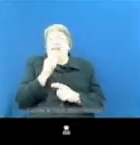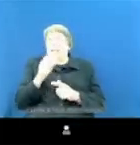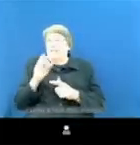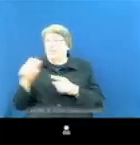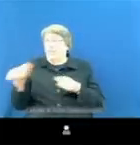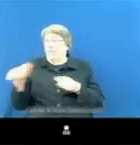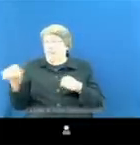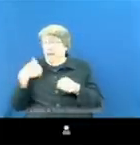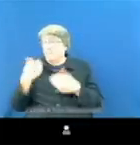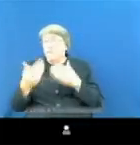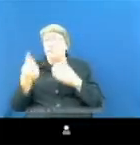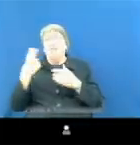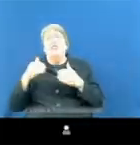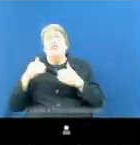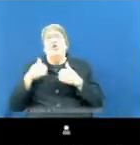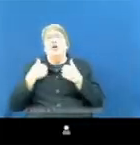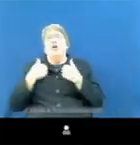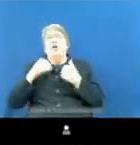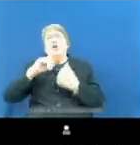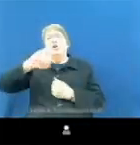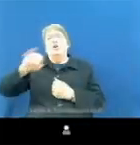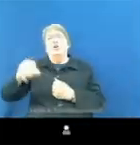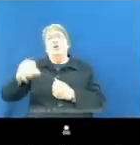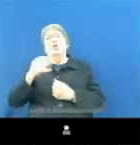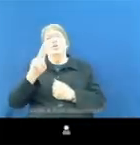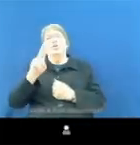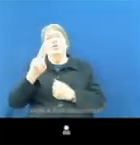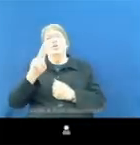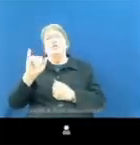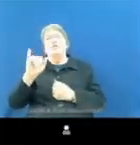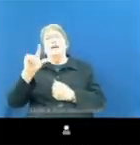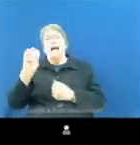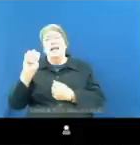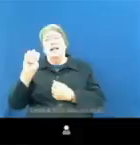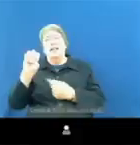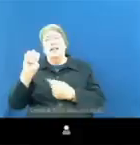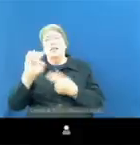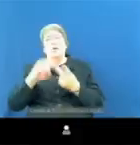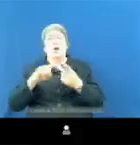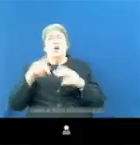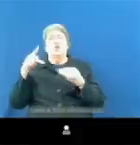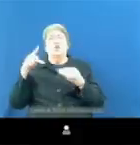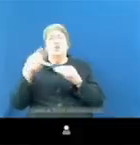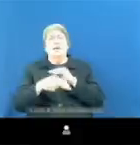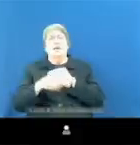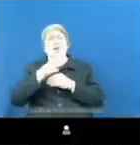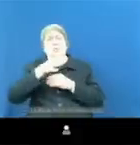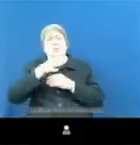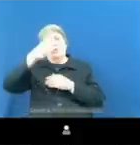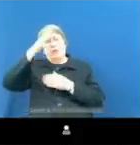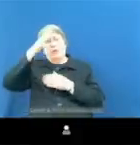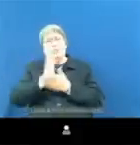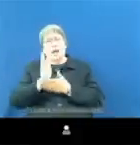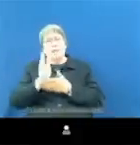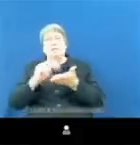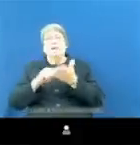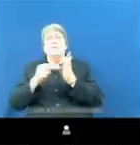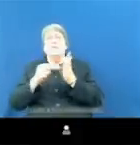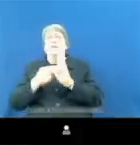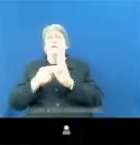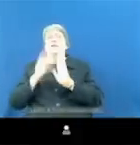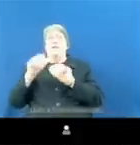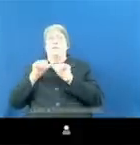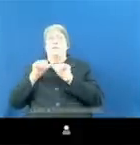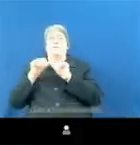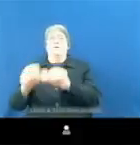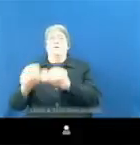a juvenile matter or what we call a termination of parental rights, where they permanently adopt children